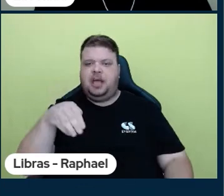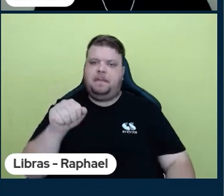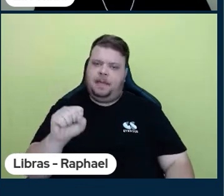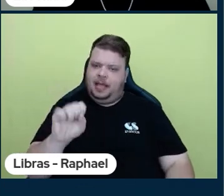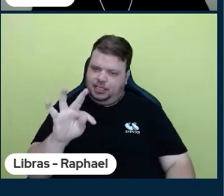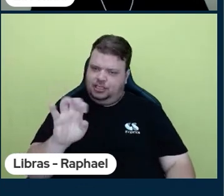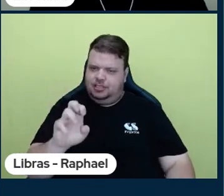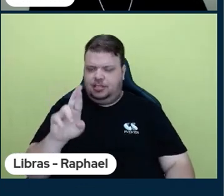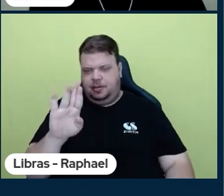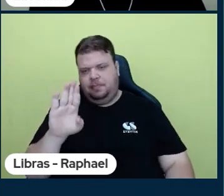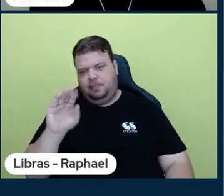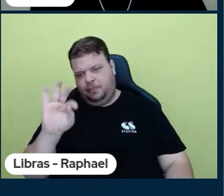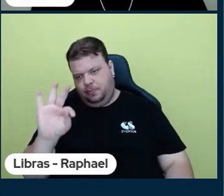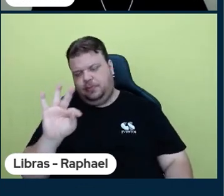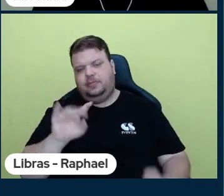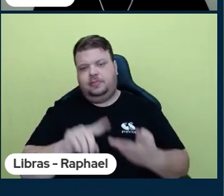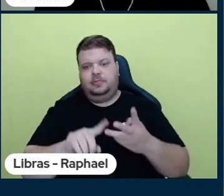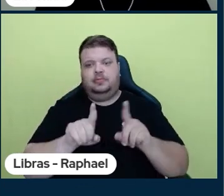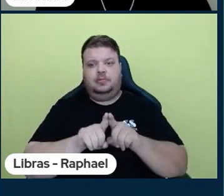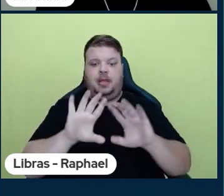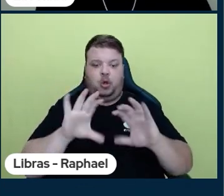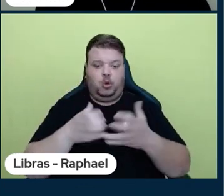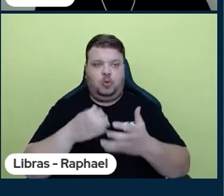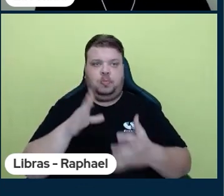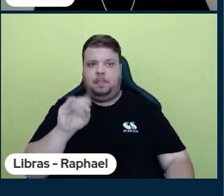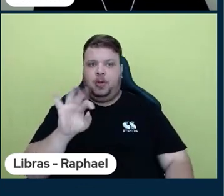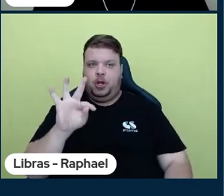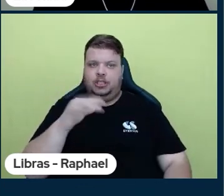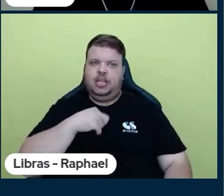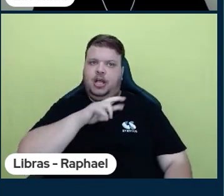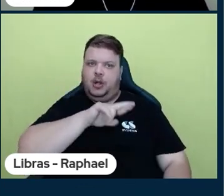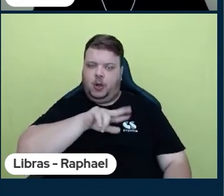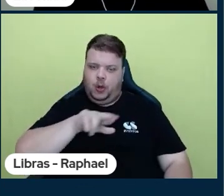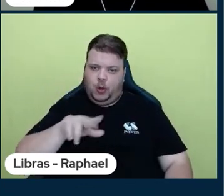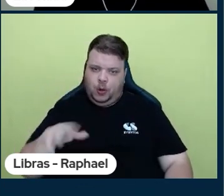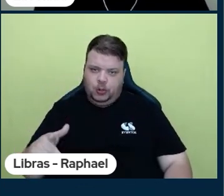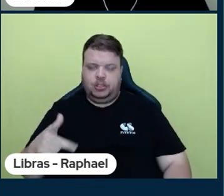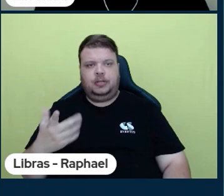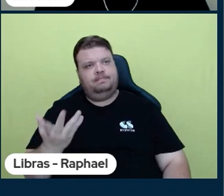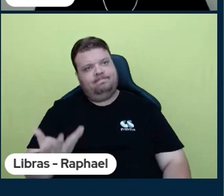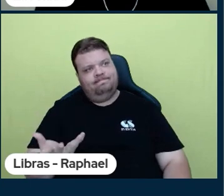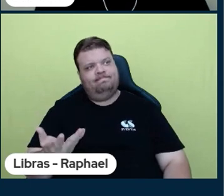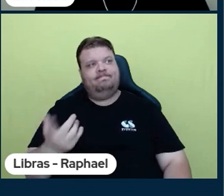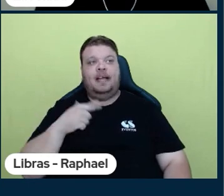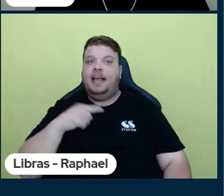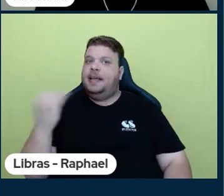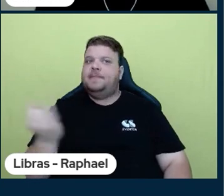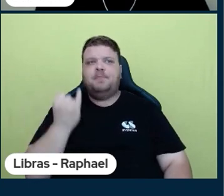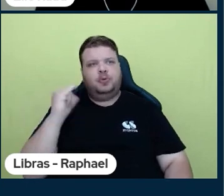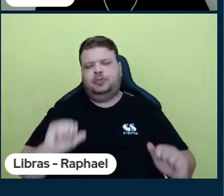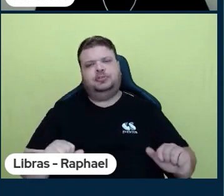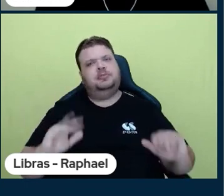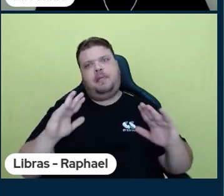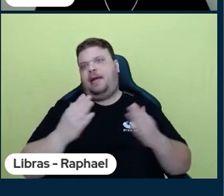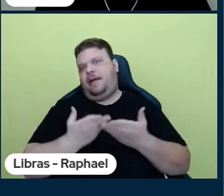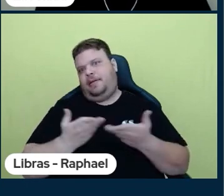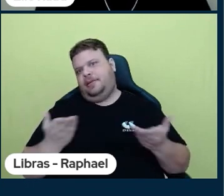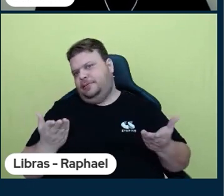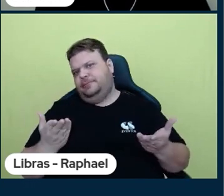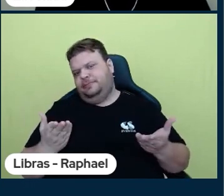In addition to the personalization, we are living in an era of hyper personalization. Every user